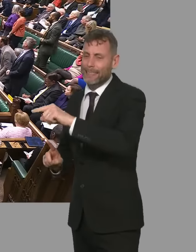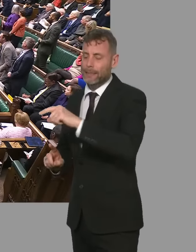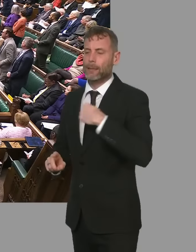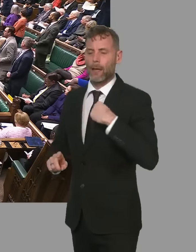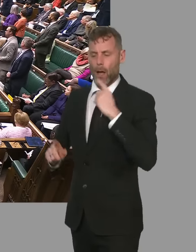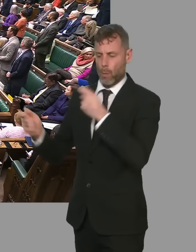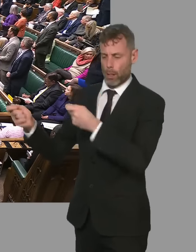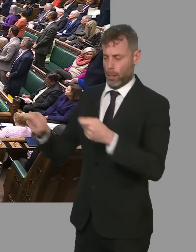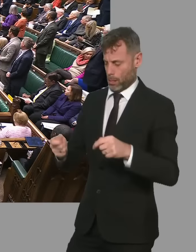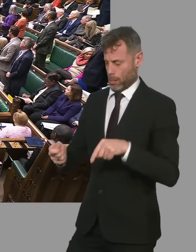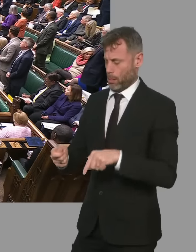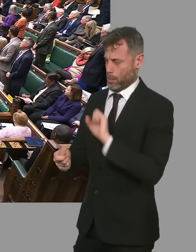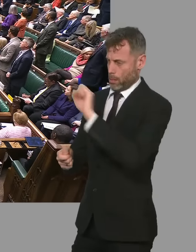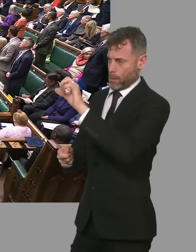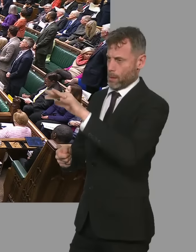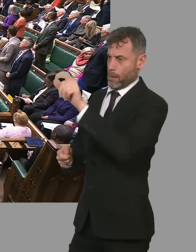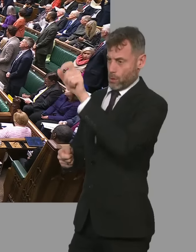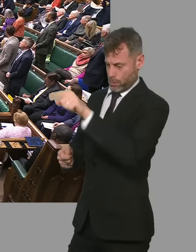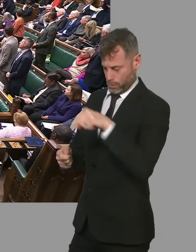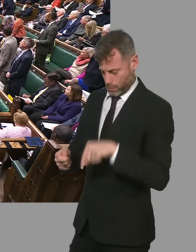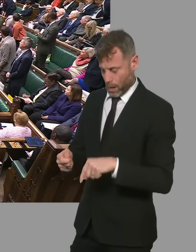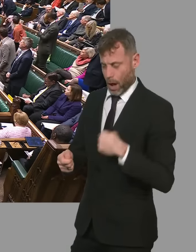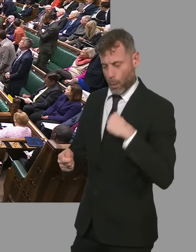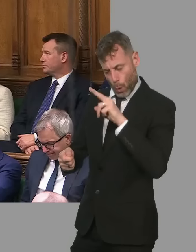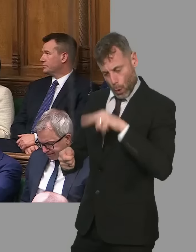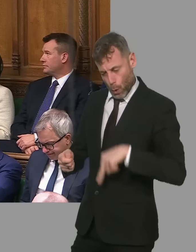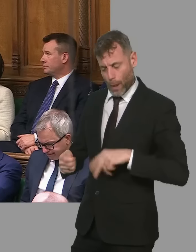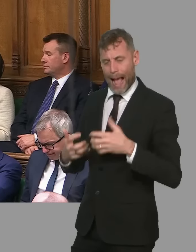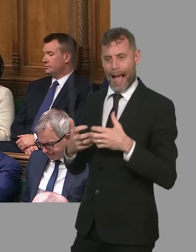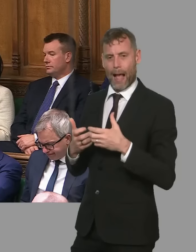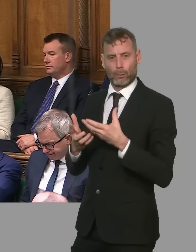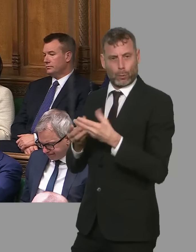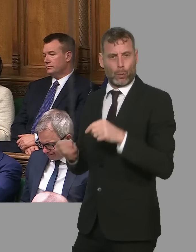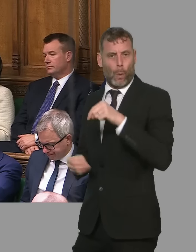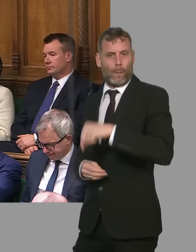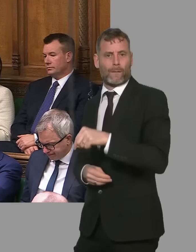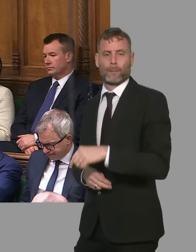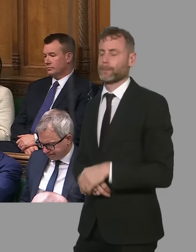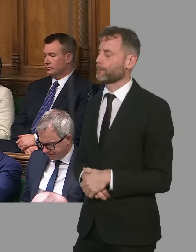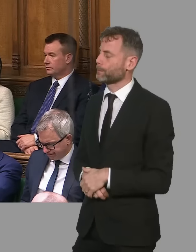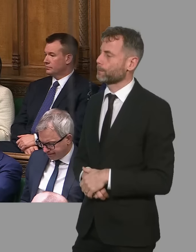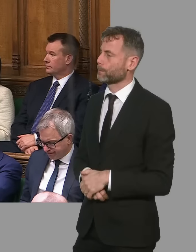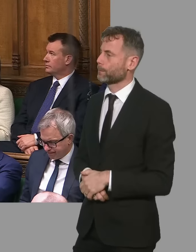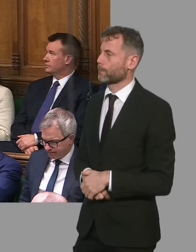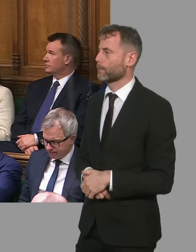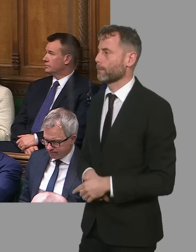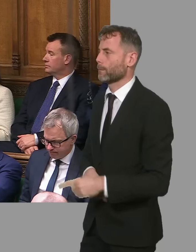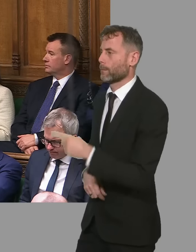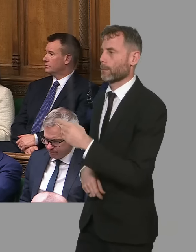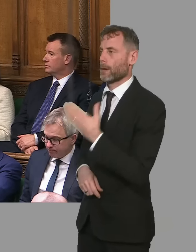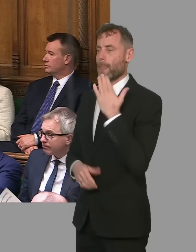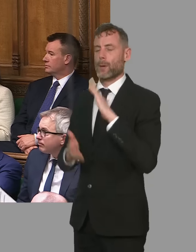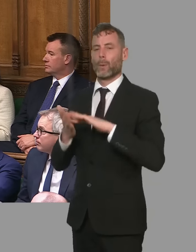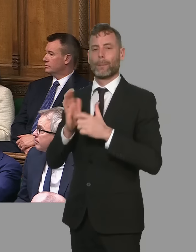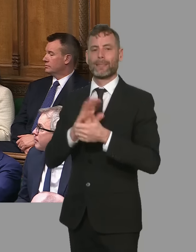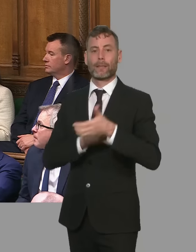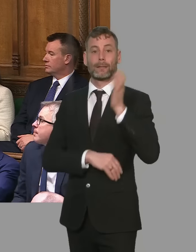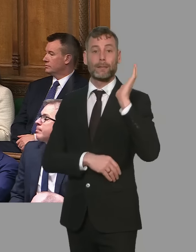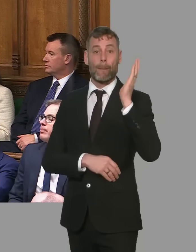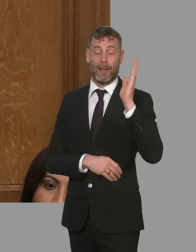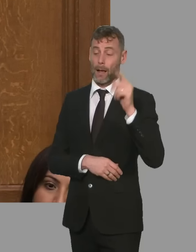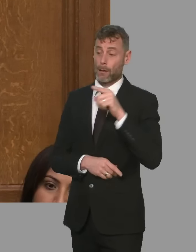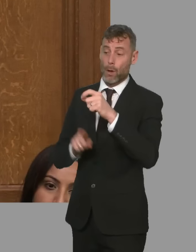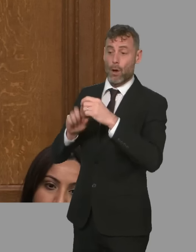Baldwin. Thank you, Mr. Speaker. Now, the Prime Minister says that he's concerned about the cost of living. So can